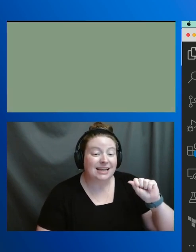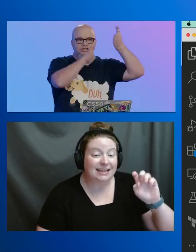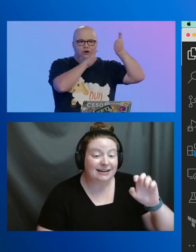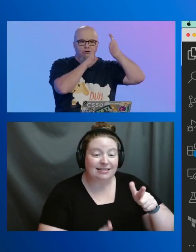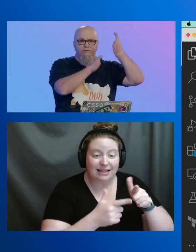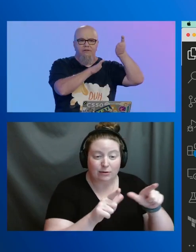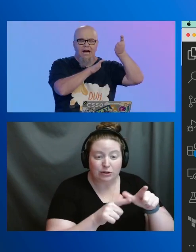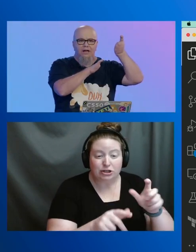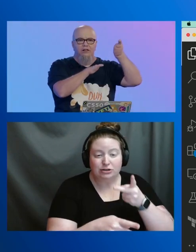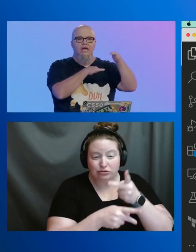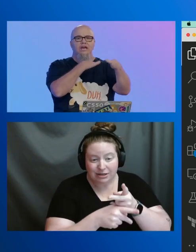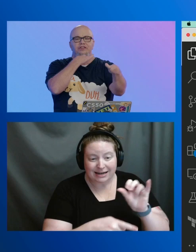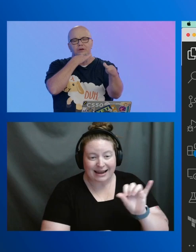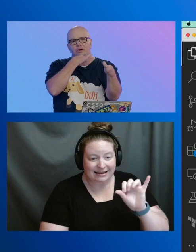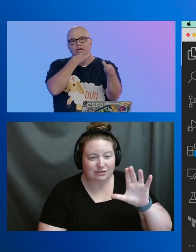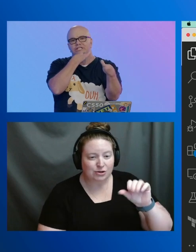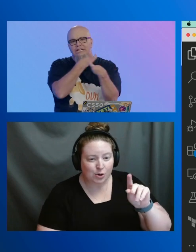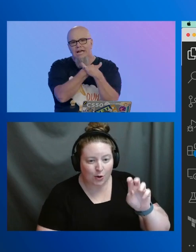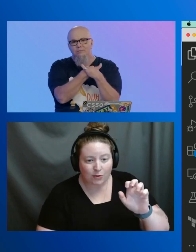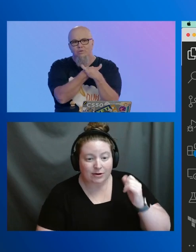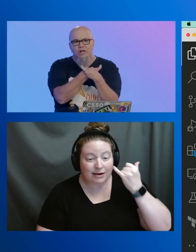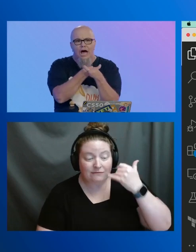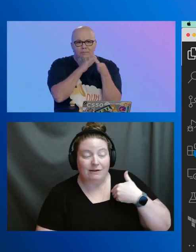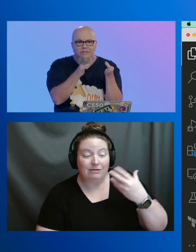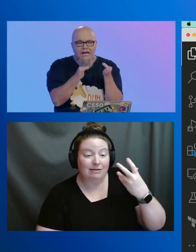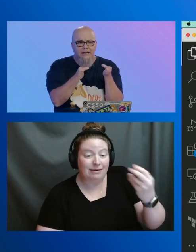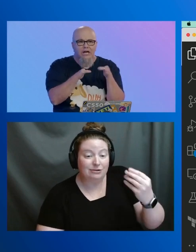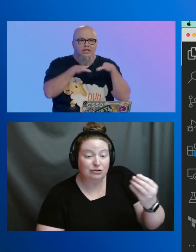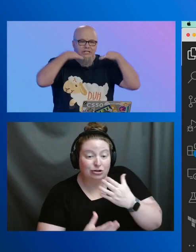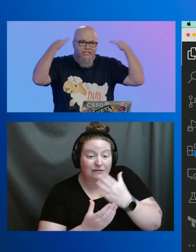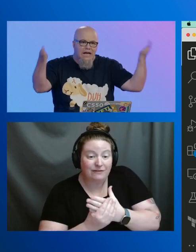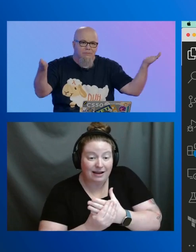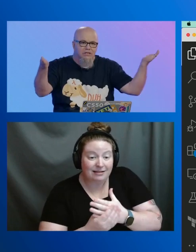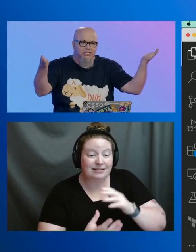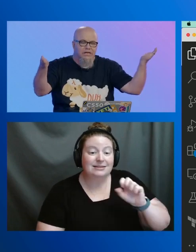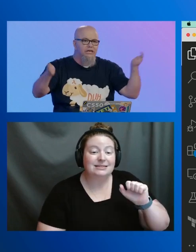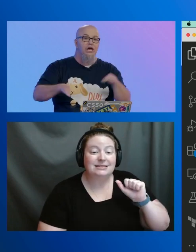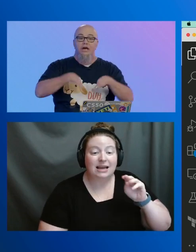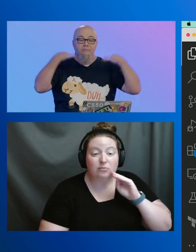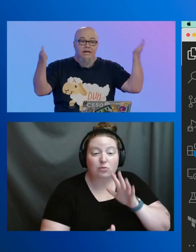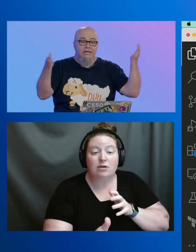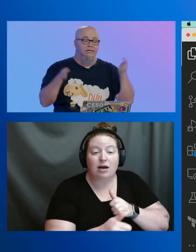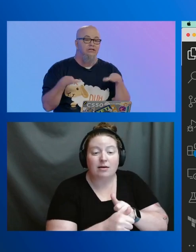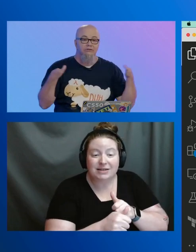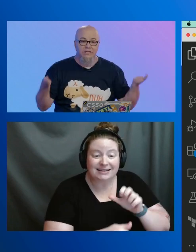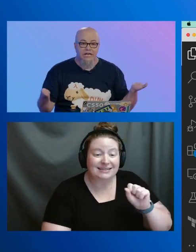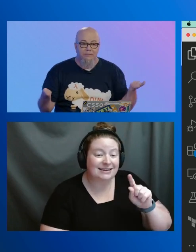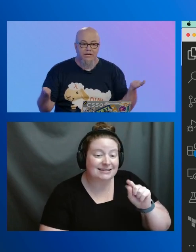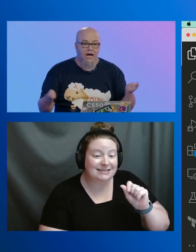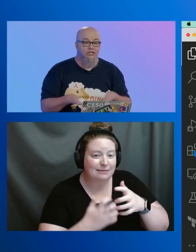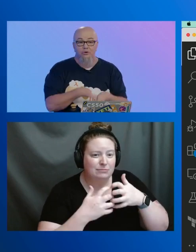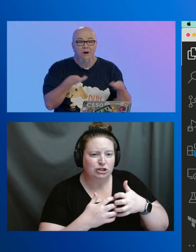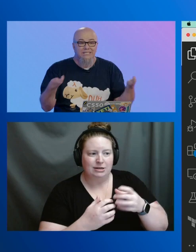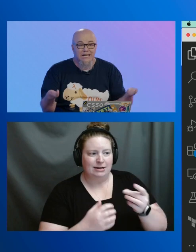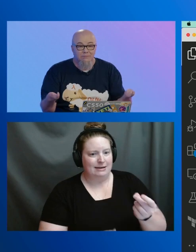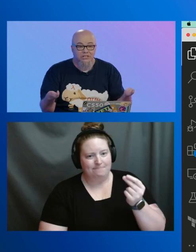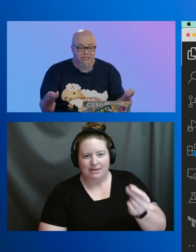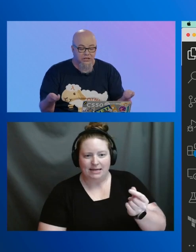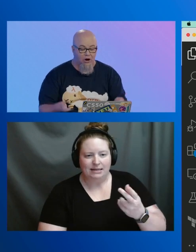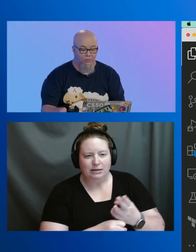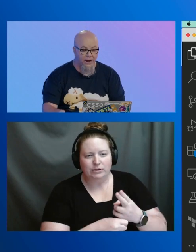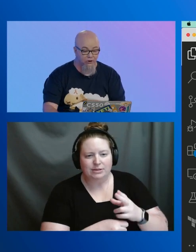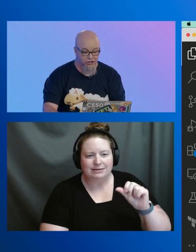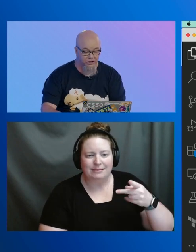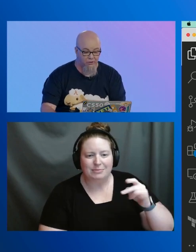it in an external file, then SAM will update the state machine immediately using the API. So my state